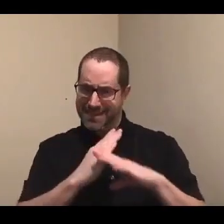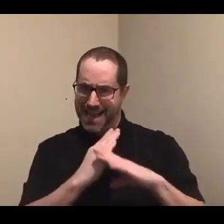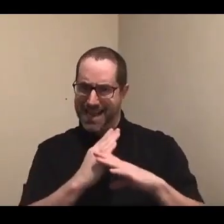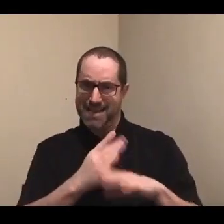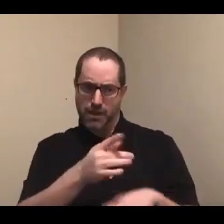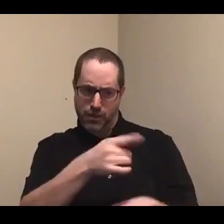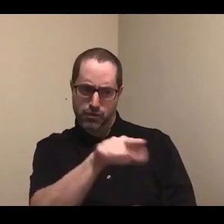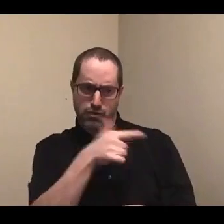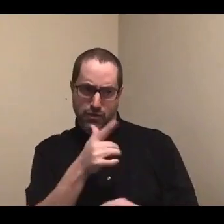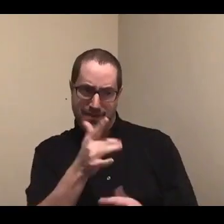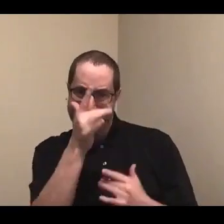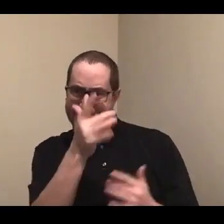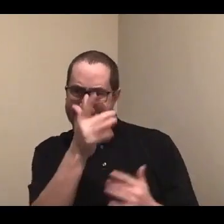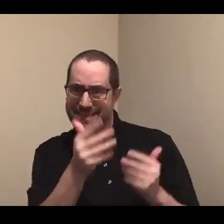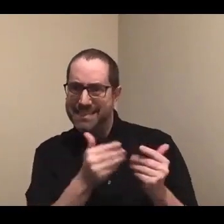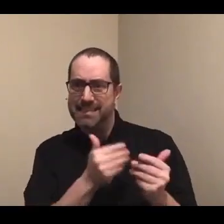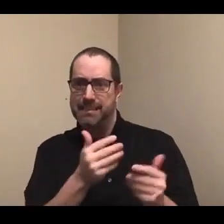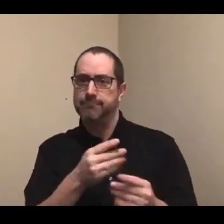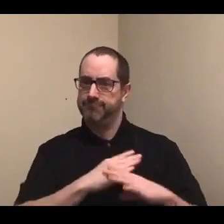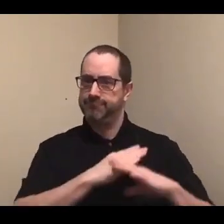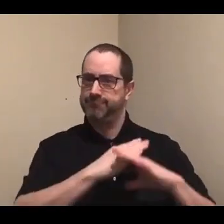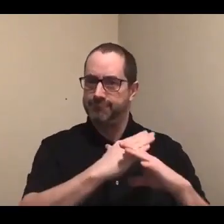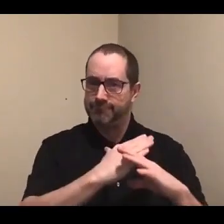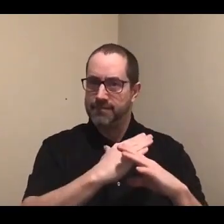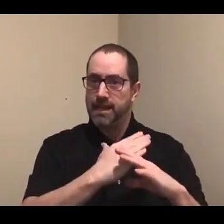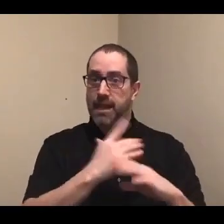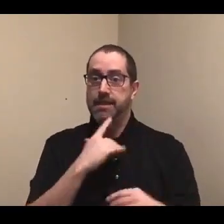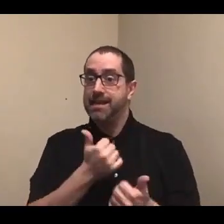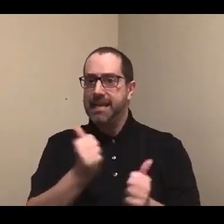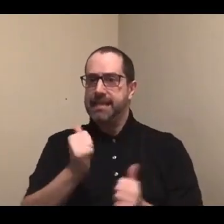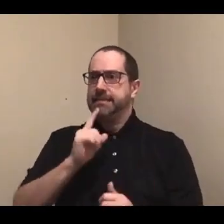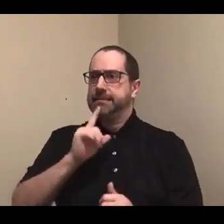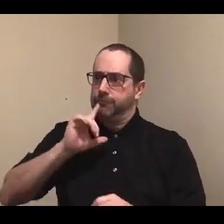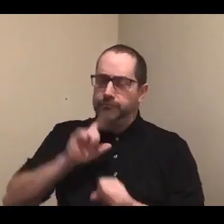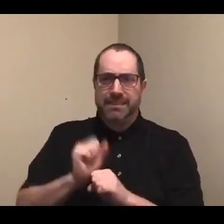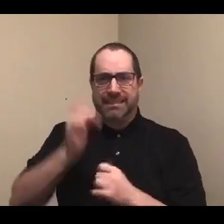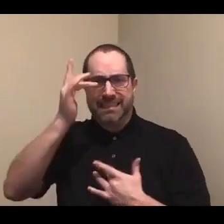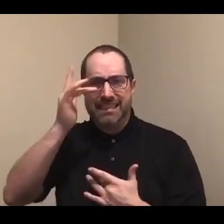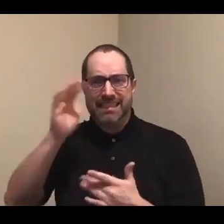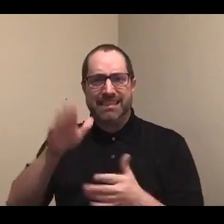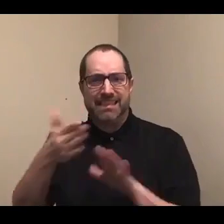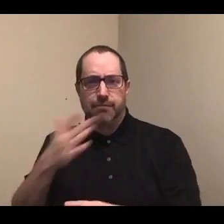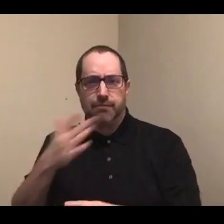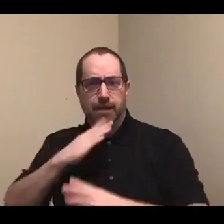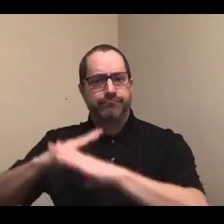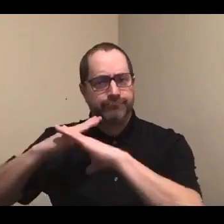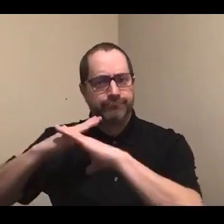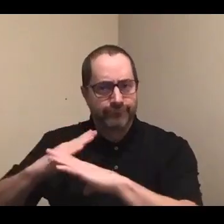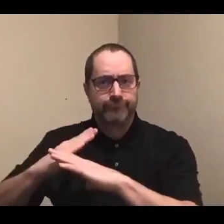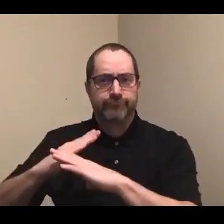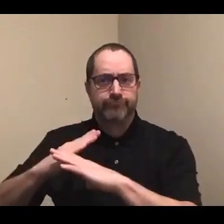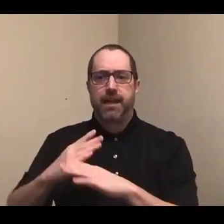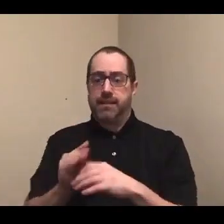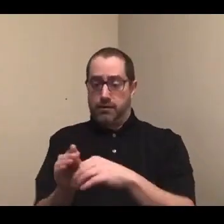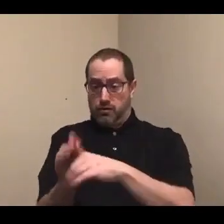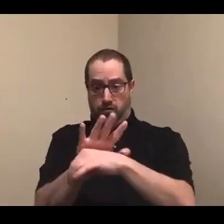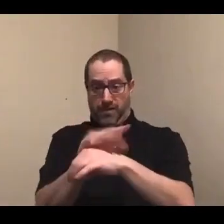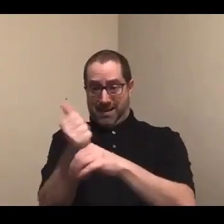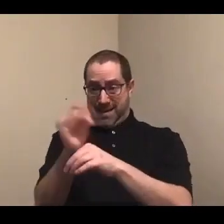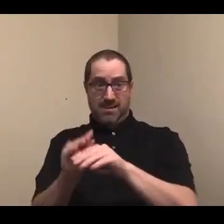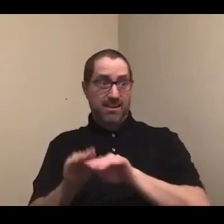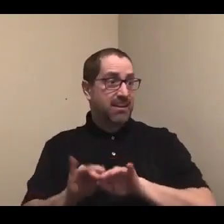serious illness and death, protecting our healthcare capacity, and minimizing the spread of COVID-19. We